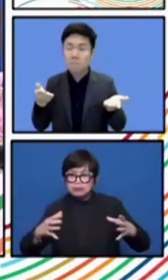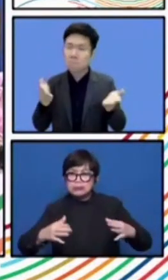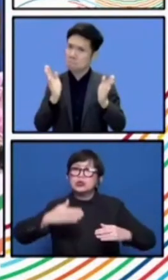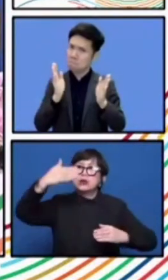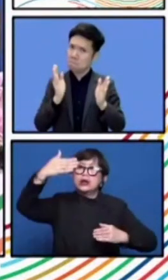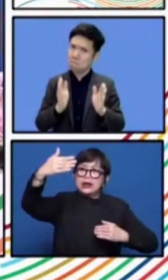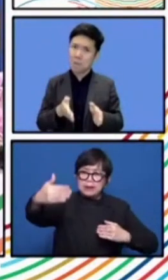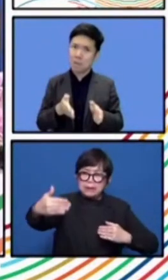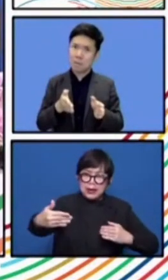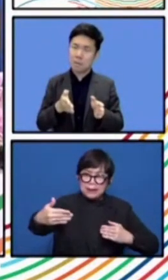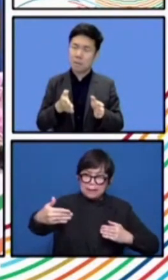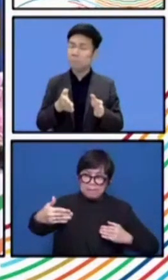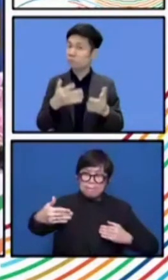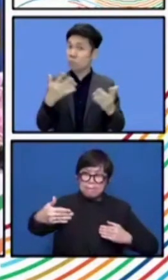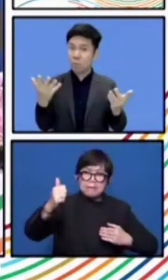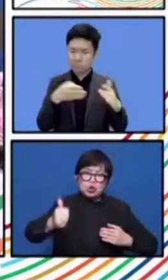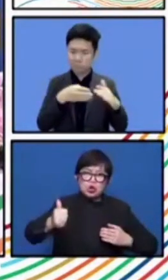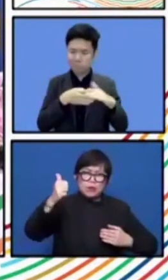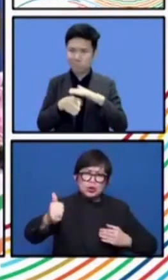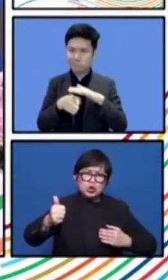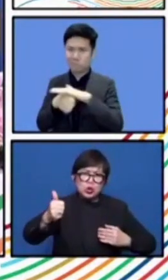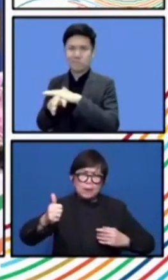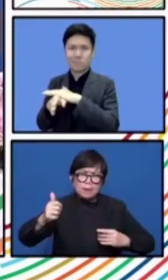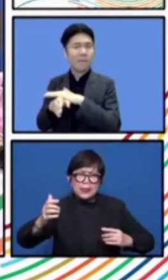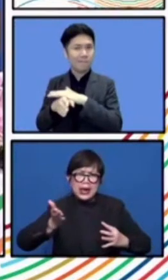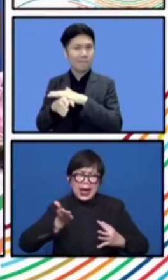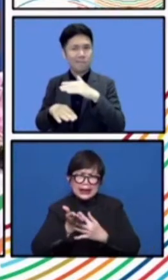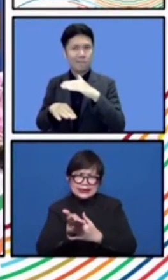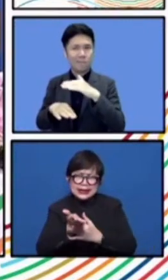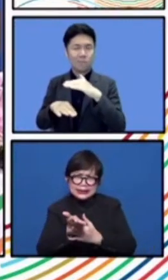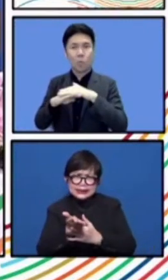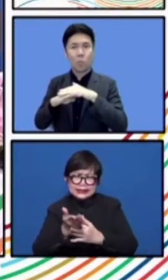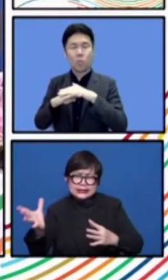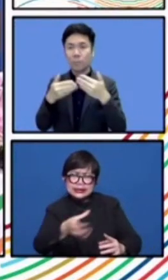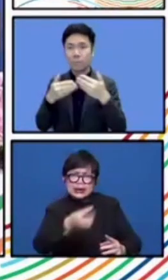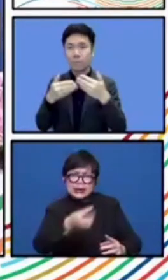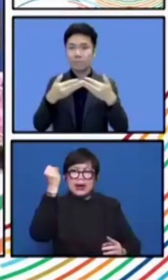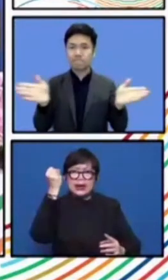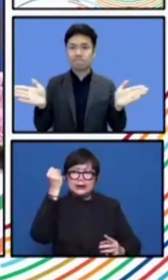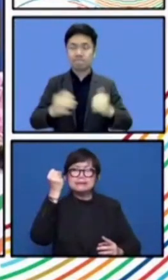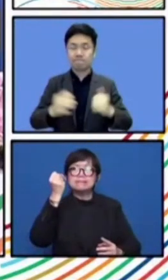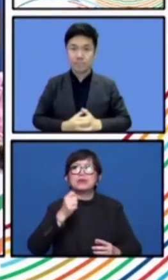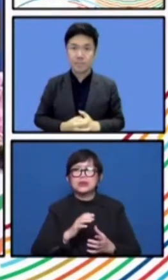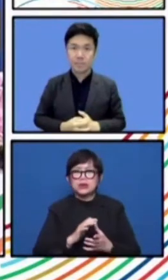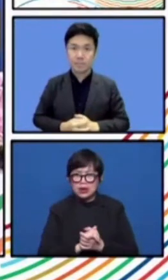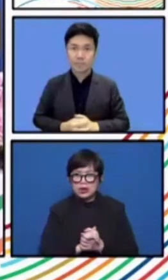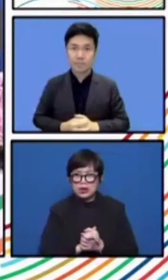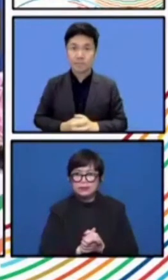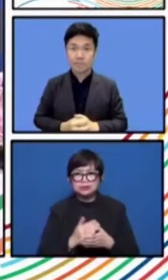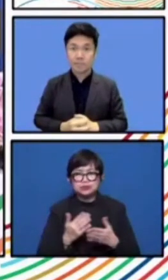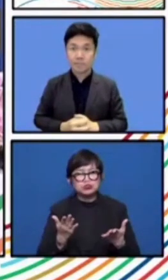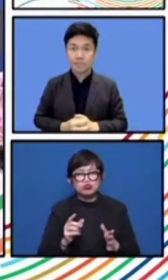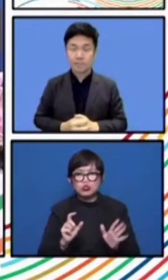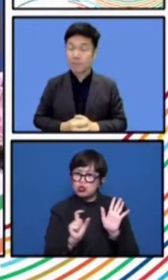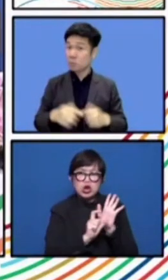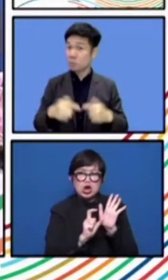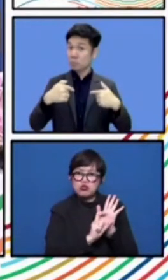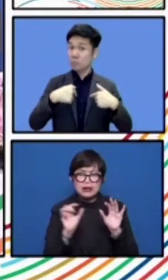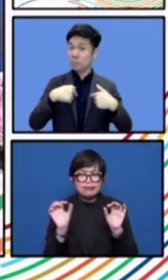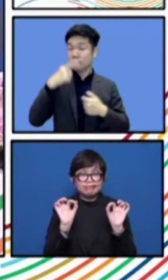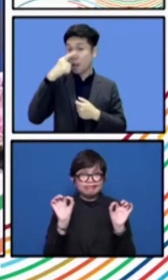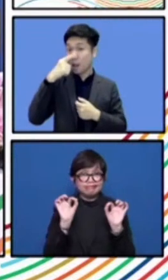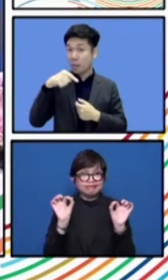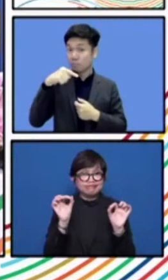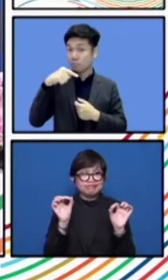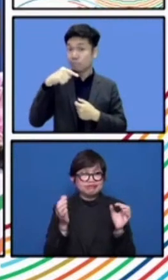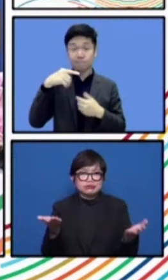full accessibility so we thought that perhaps Thailand and a